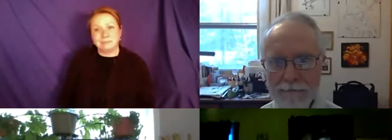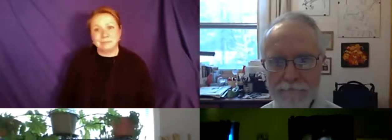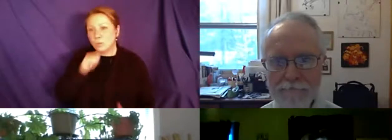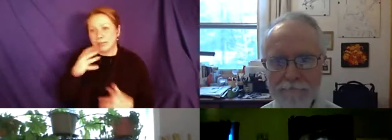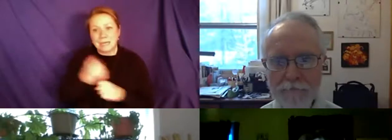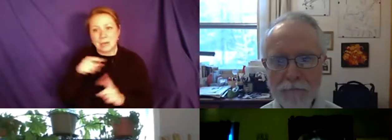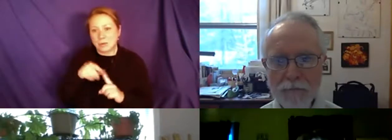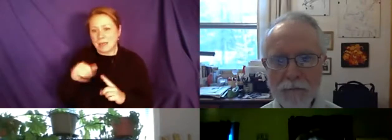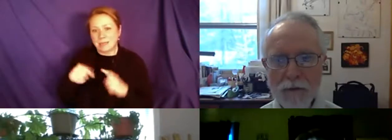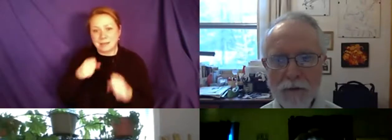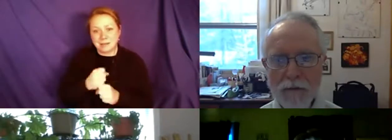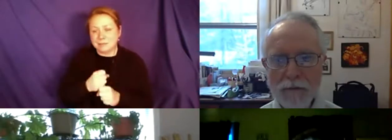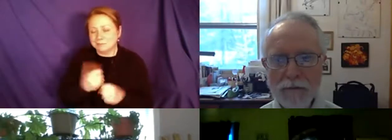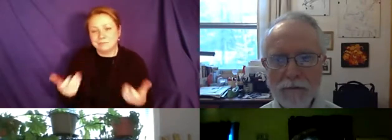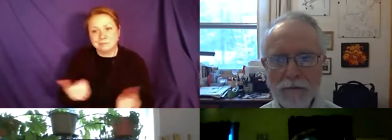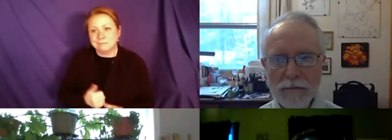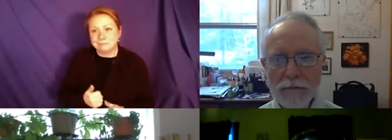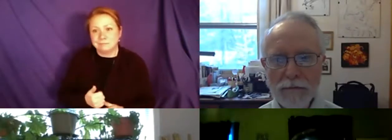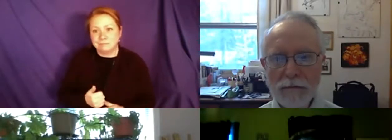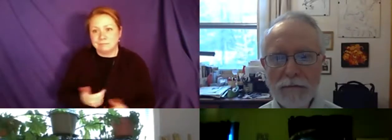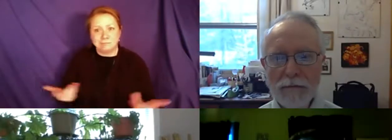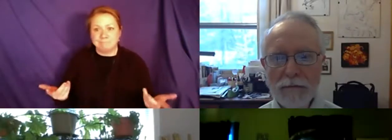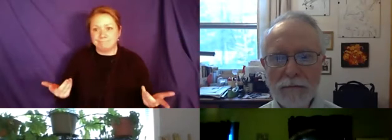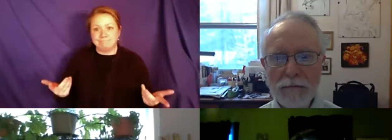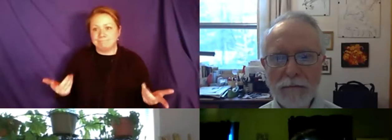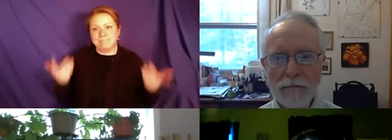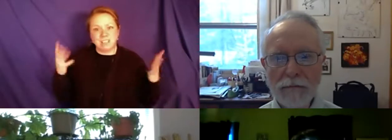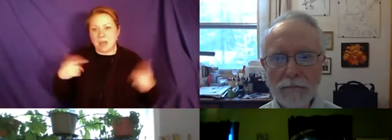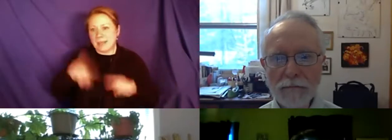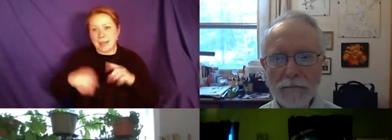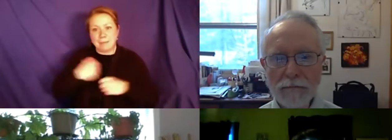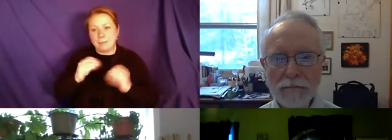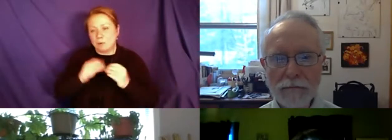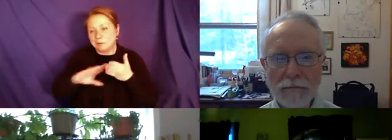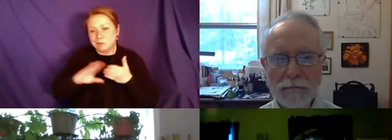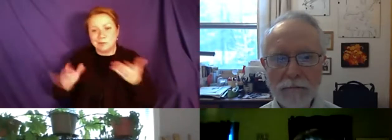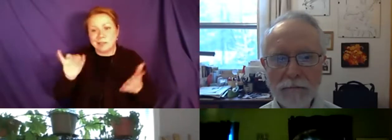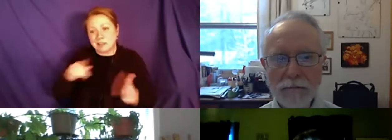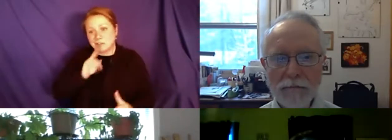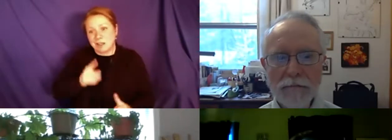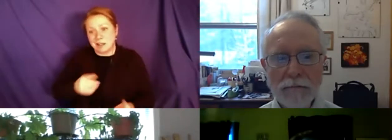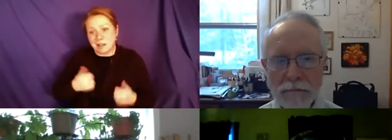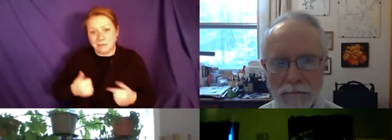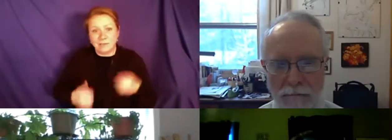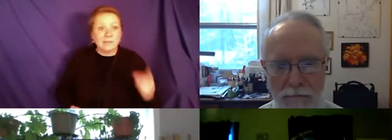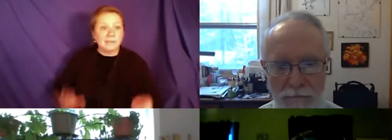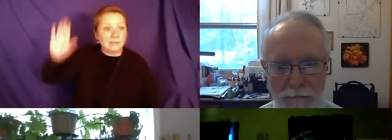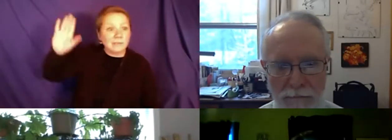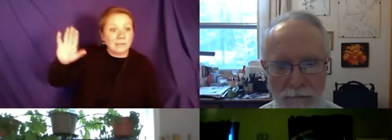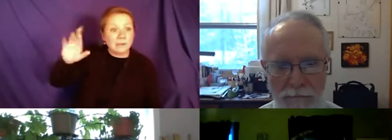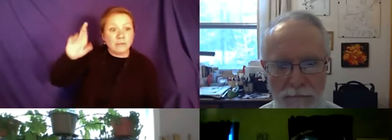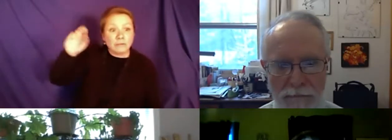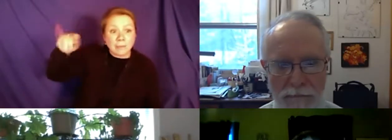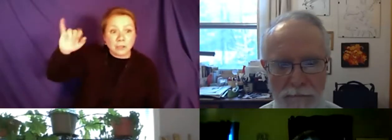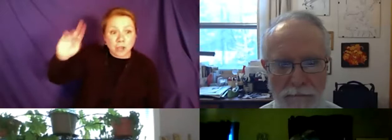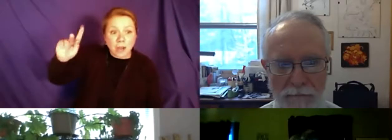it this year, and I can't make any further excuses about it. That's the reality. But I'm holding my hearing aids. I